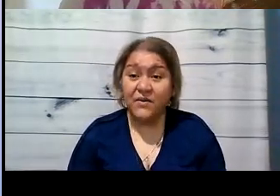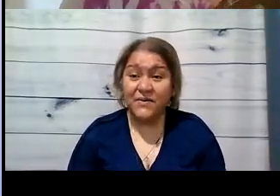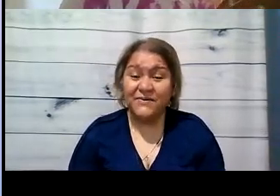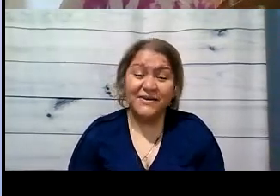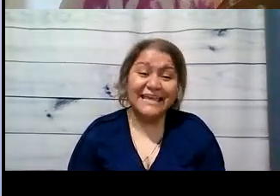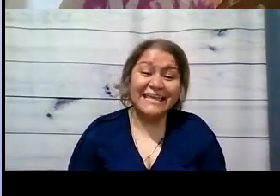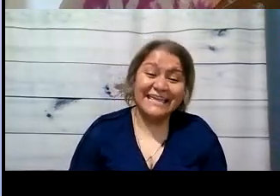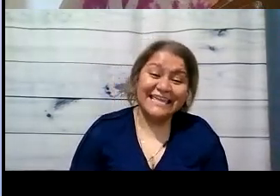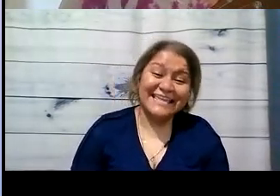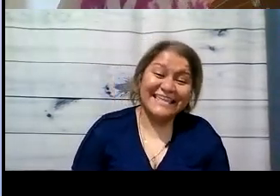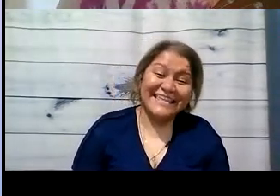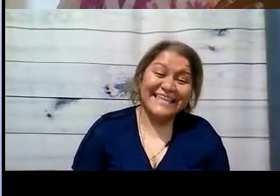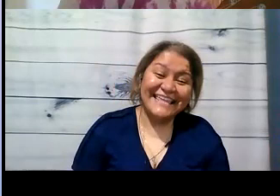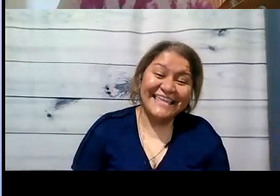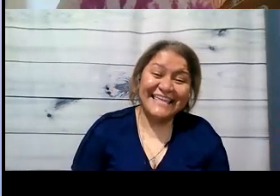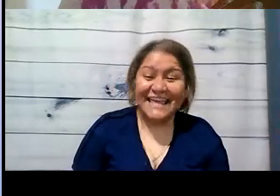cow.